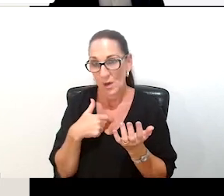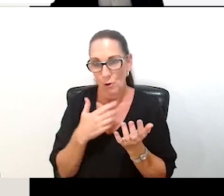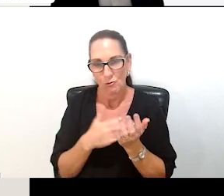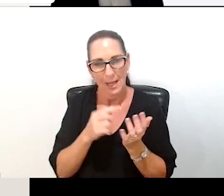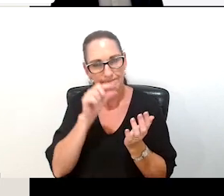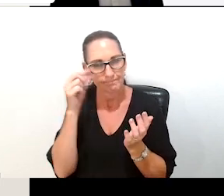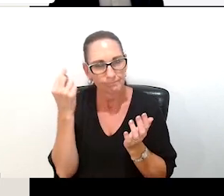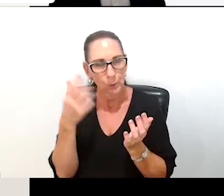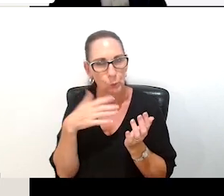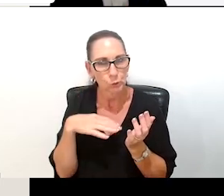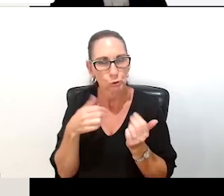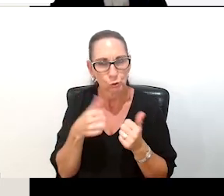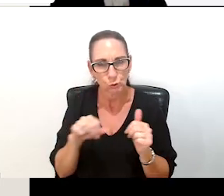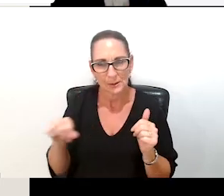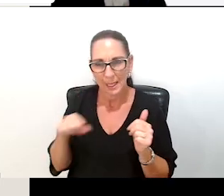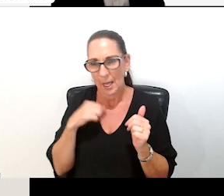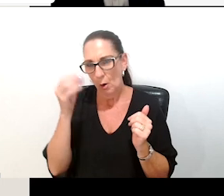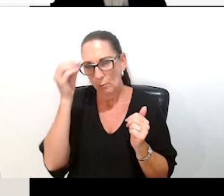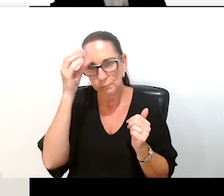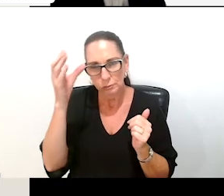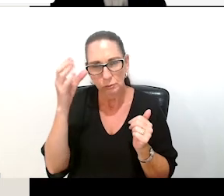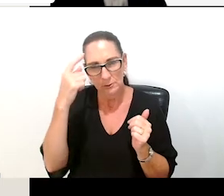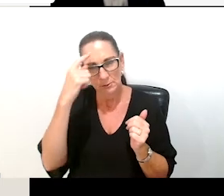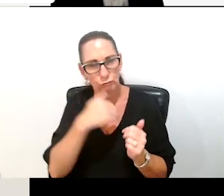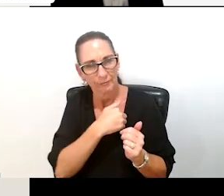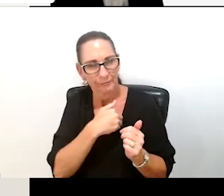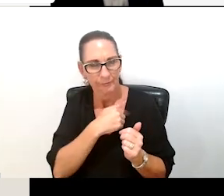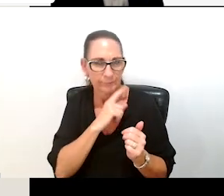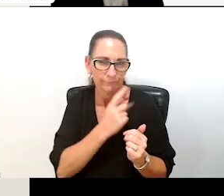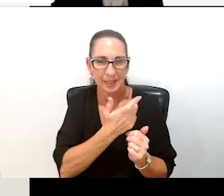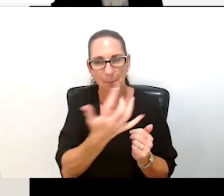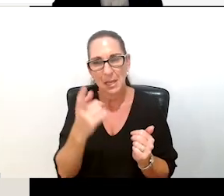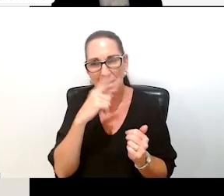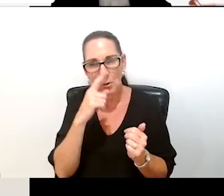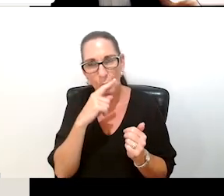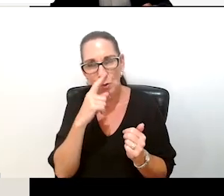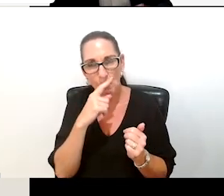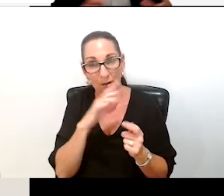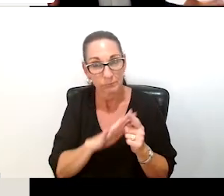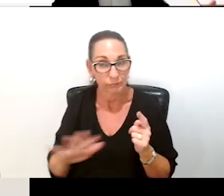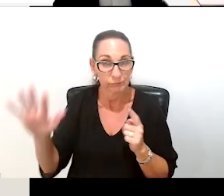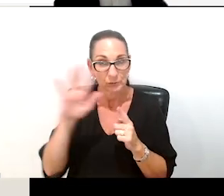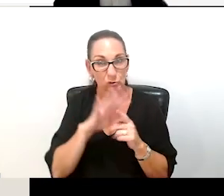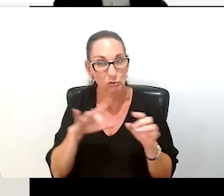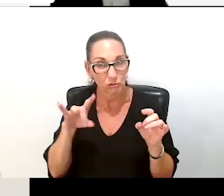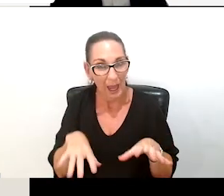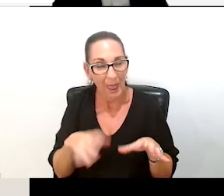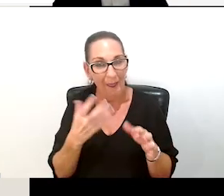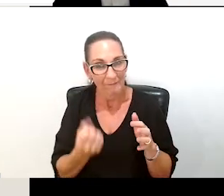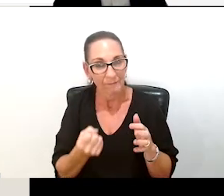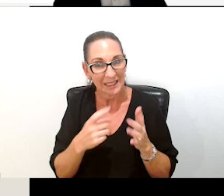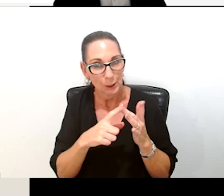to use our knowledge to estimate the number of people with intellectual disability in Australia using